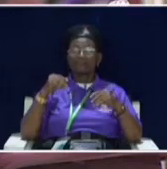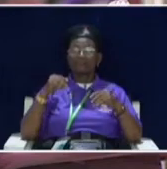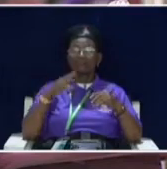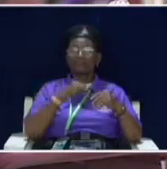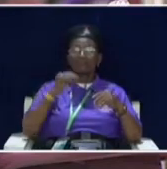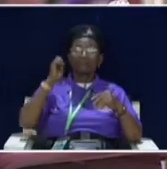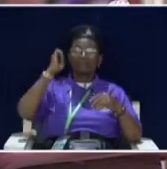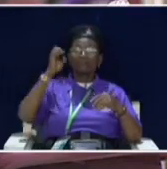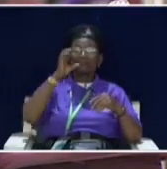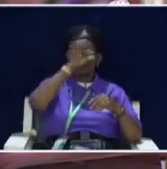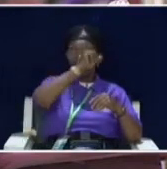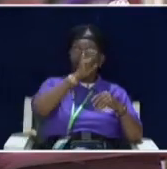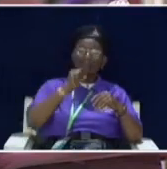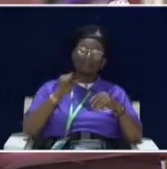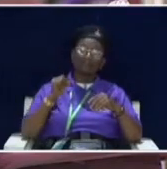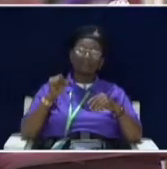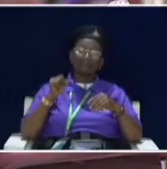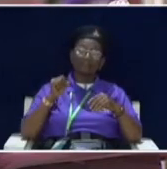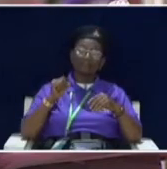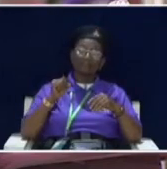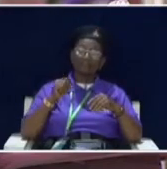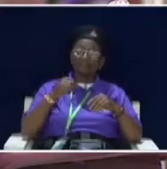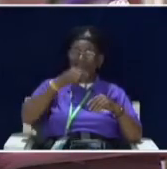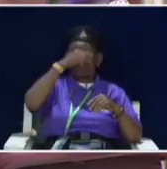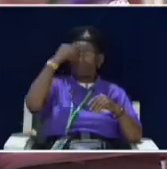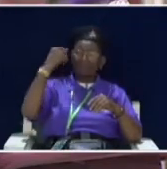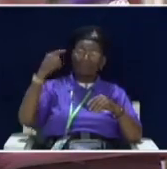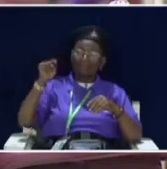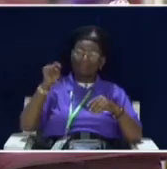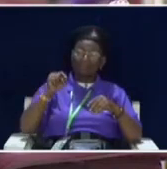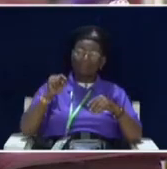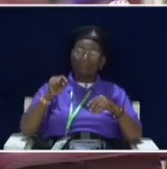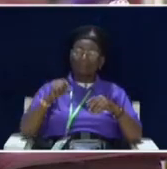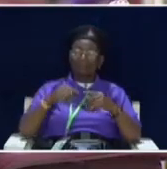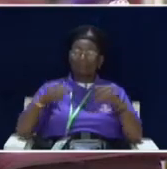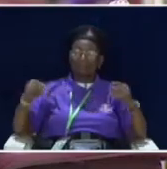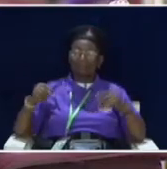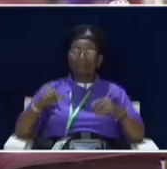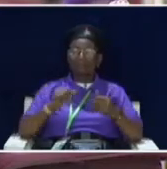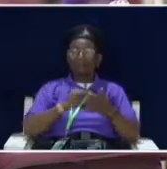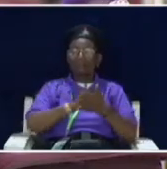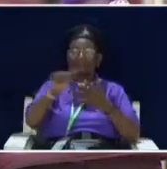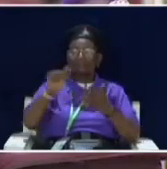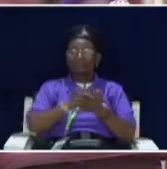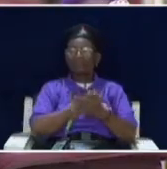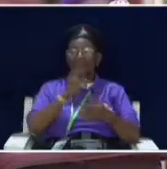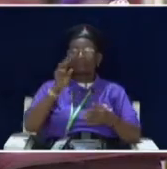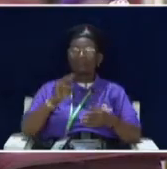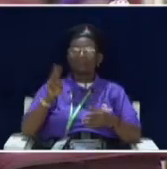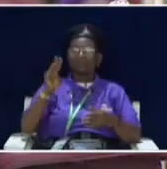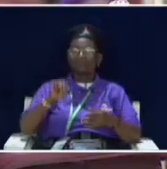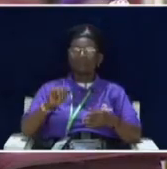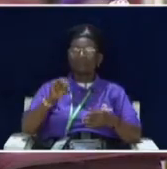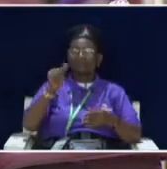Anyone? O si bori. Because the enemies destroyed themselves. Nitori awon ota para won